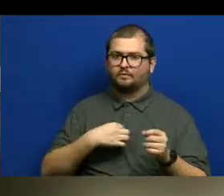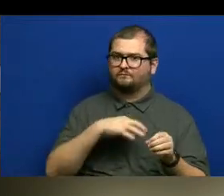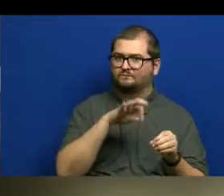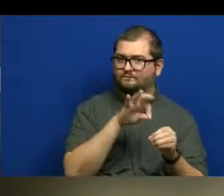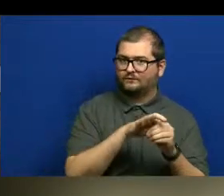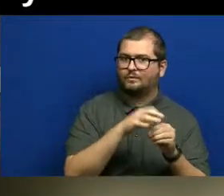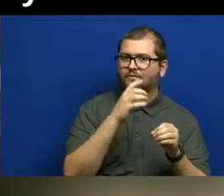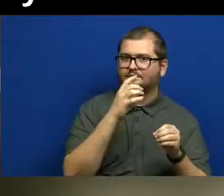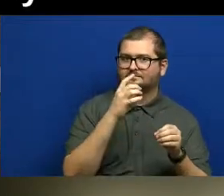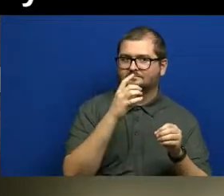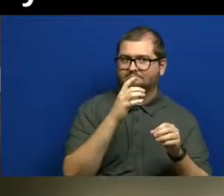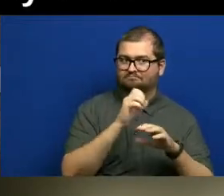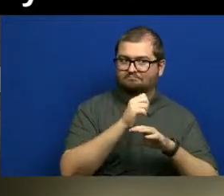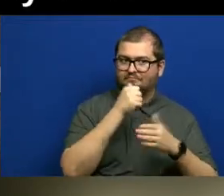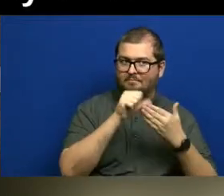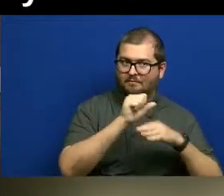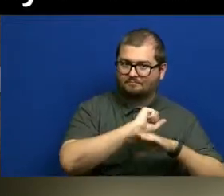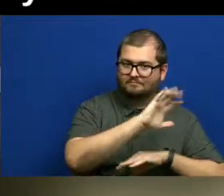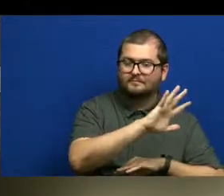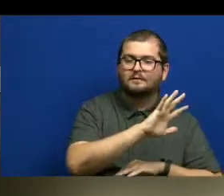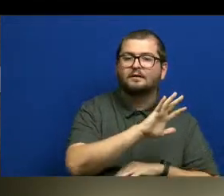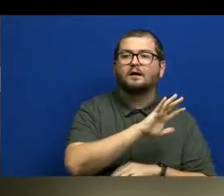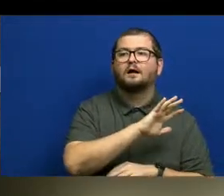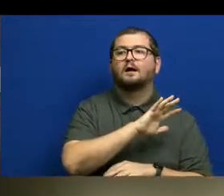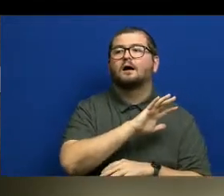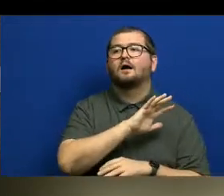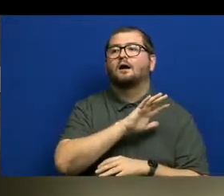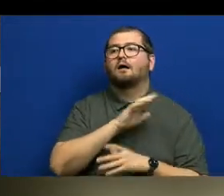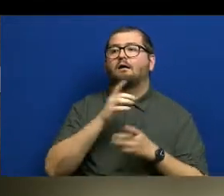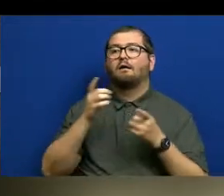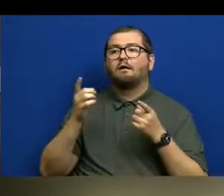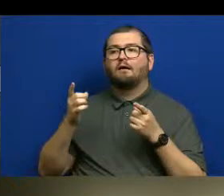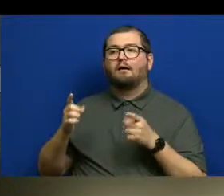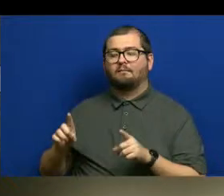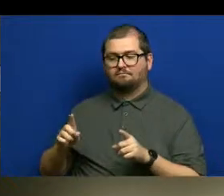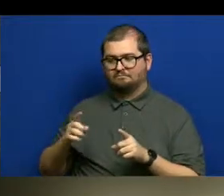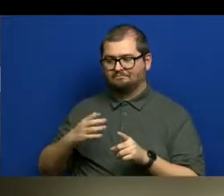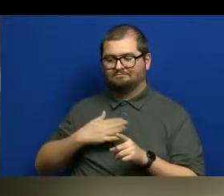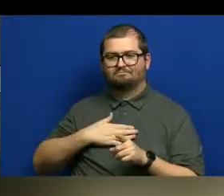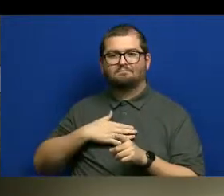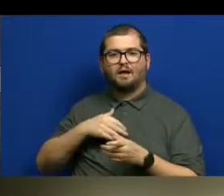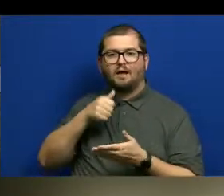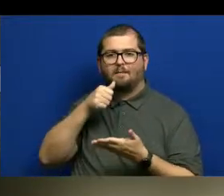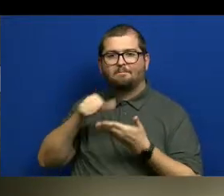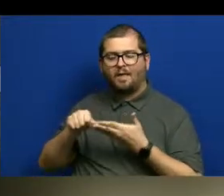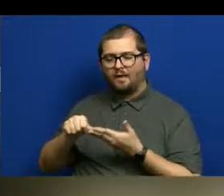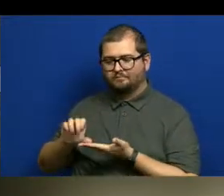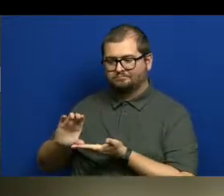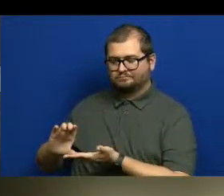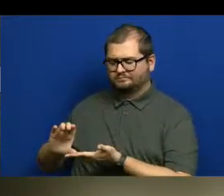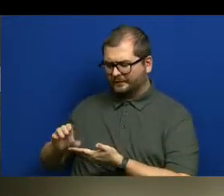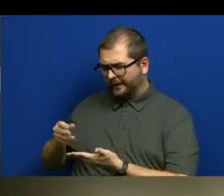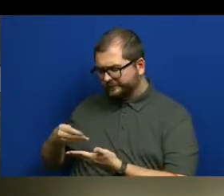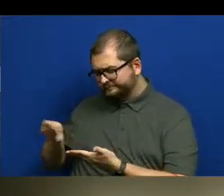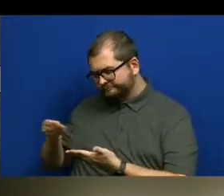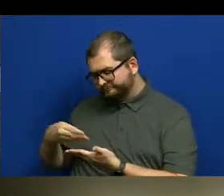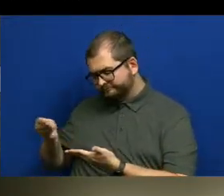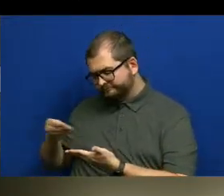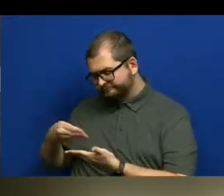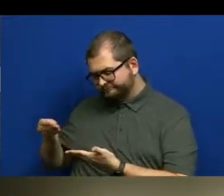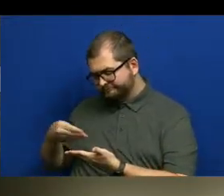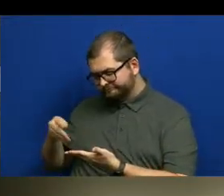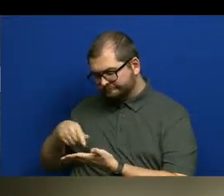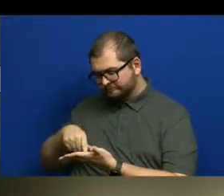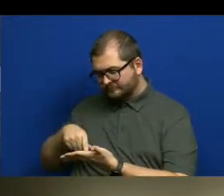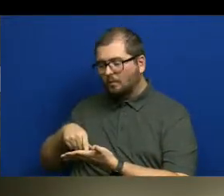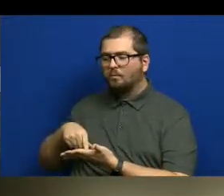in. Then I looked through a stack of mail for a letter from the governor's